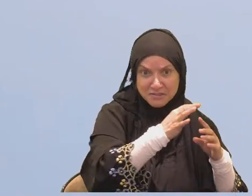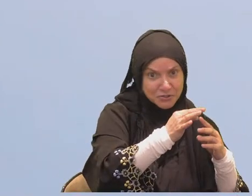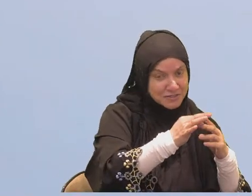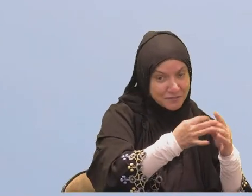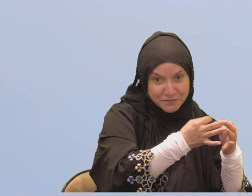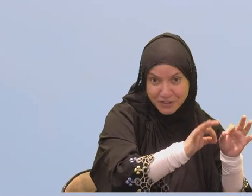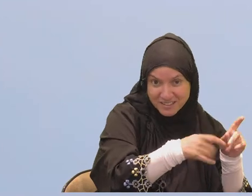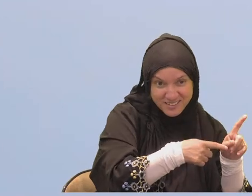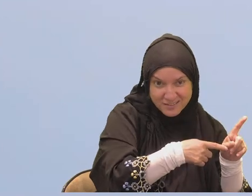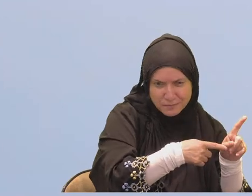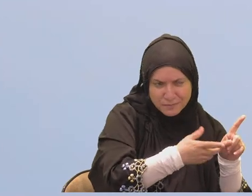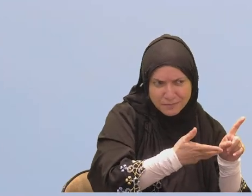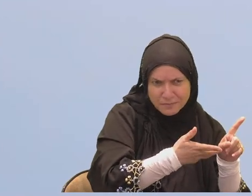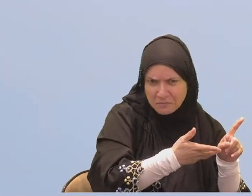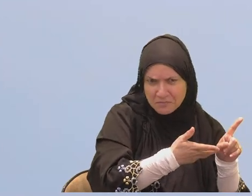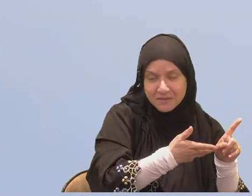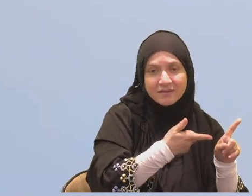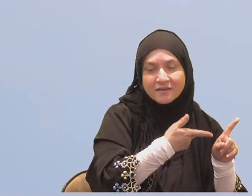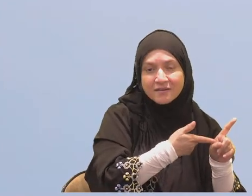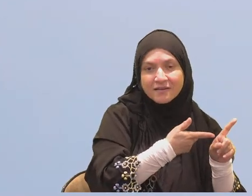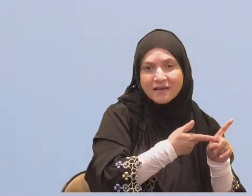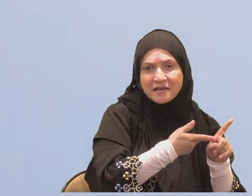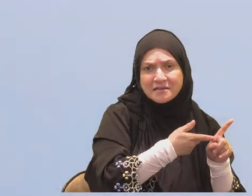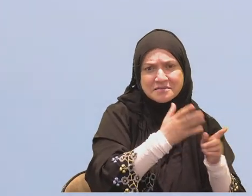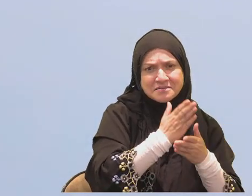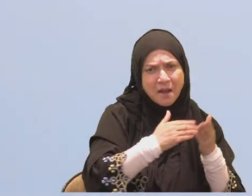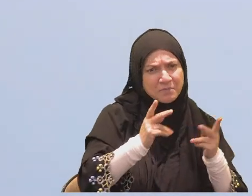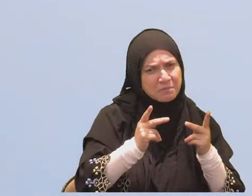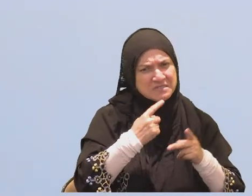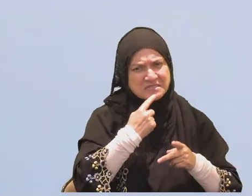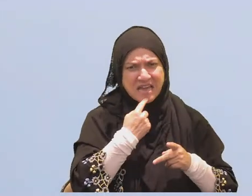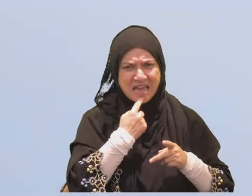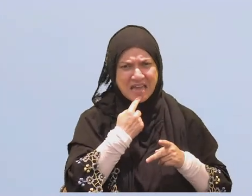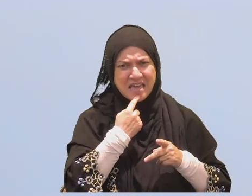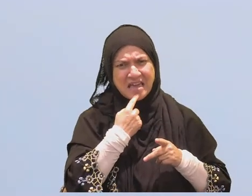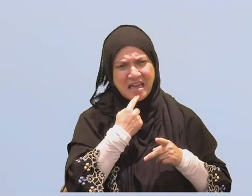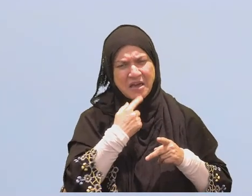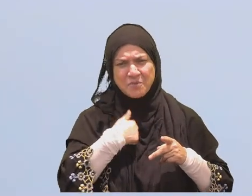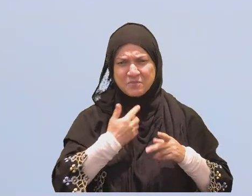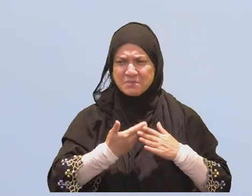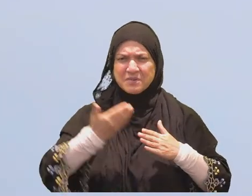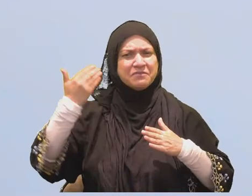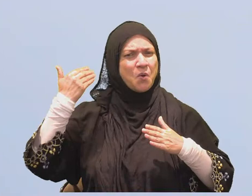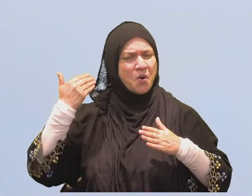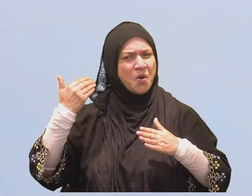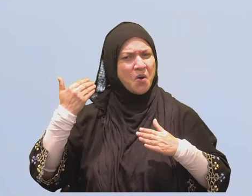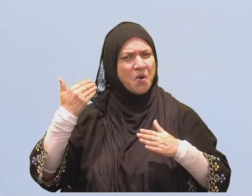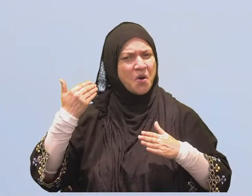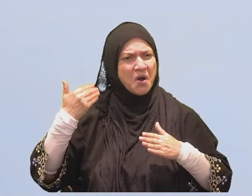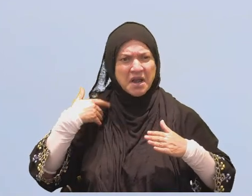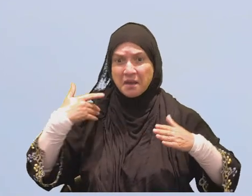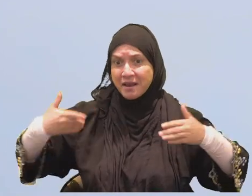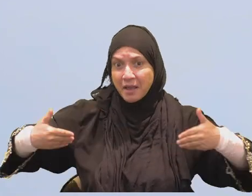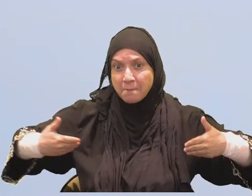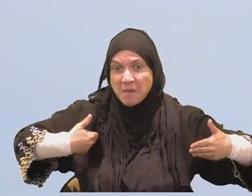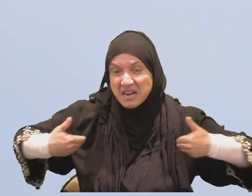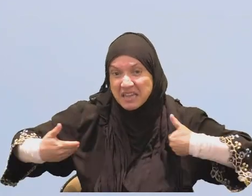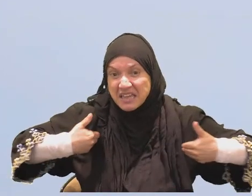we are just a monkey. Like, and I heard this debate driving in my